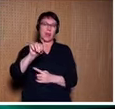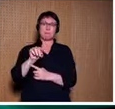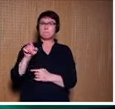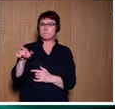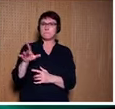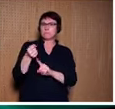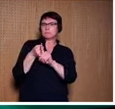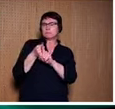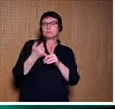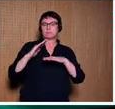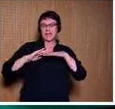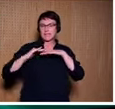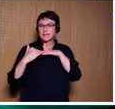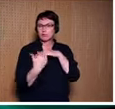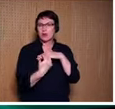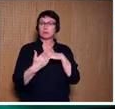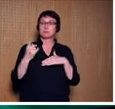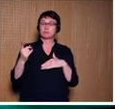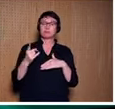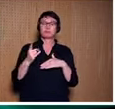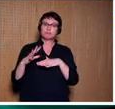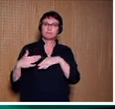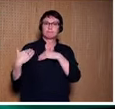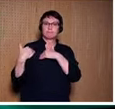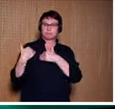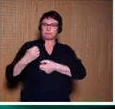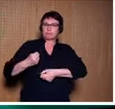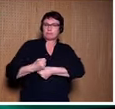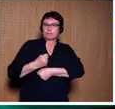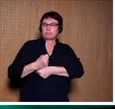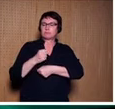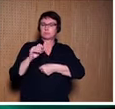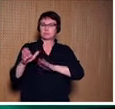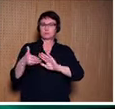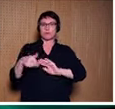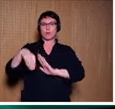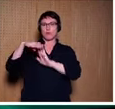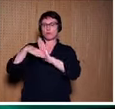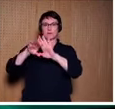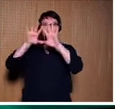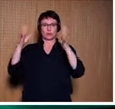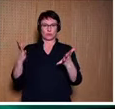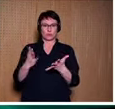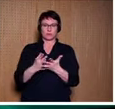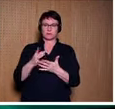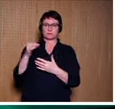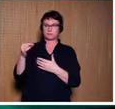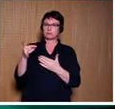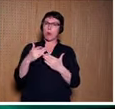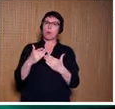Intersectionality and Acting Director, Intersectional Justice Global Program at the Open